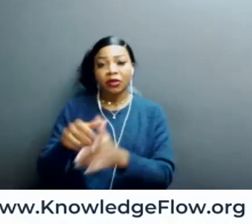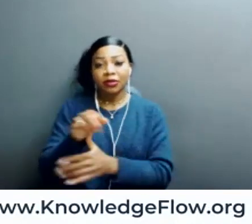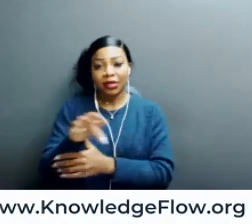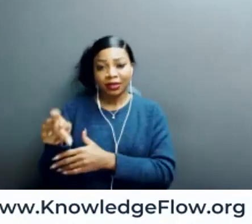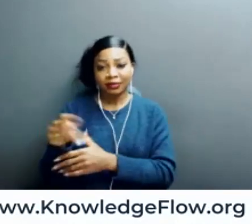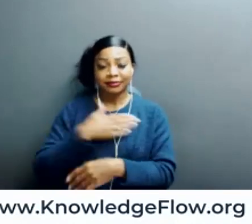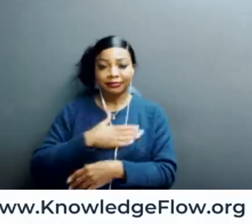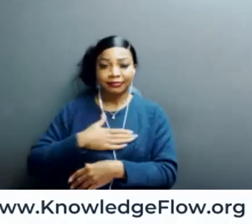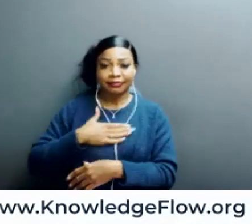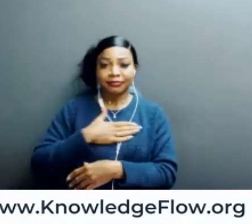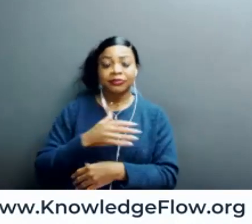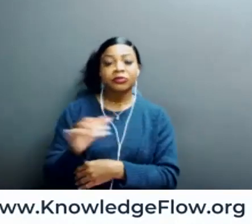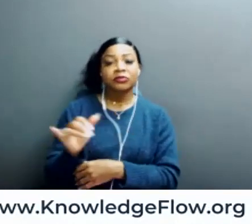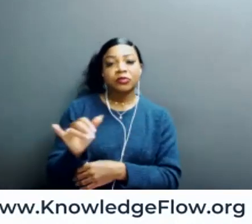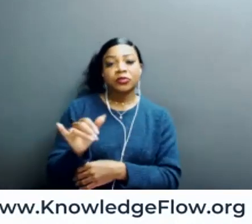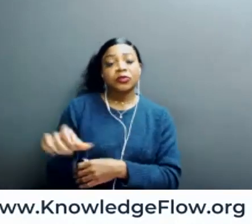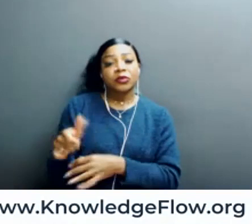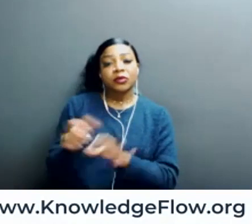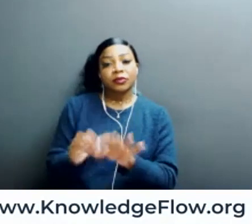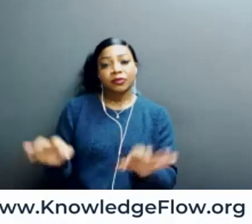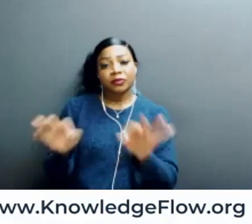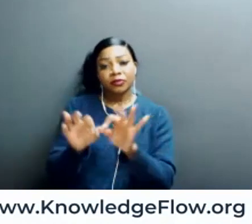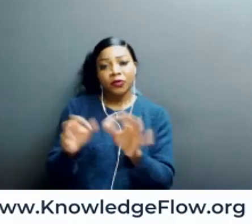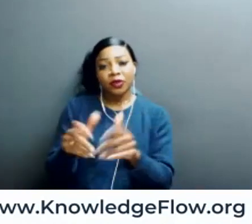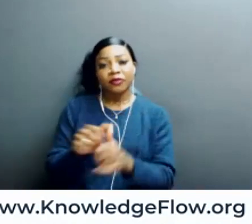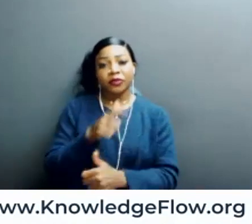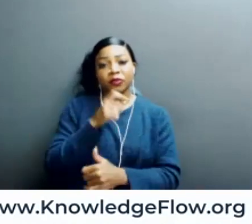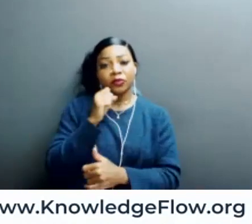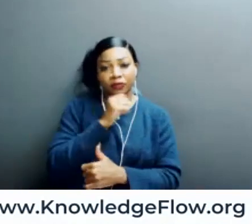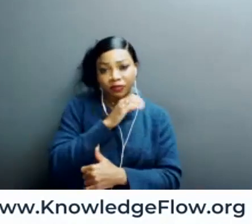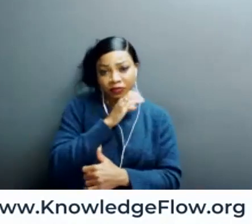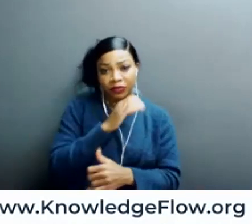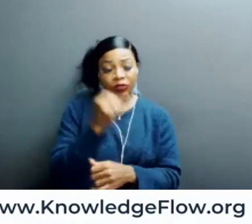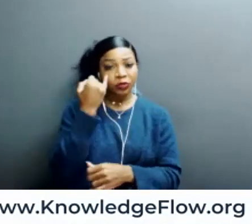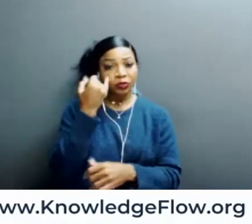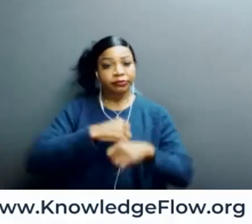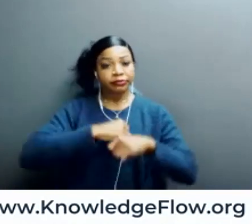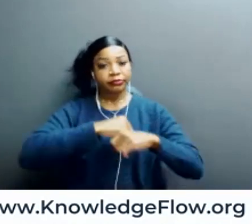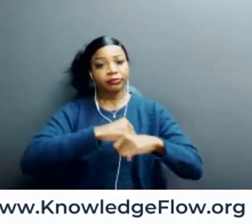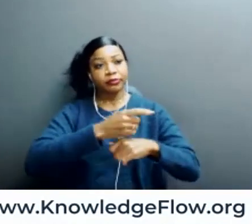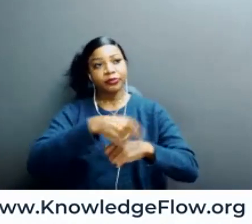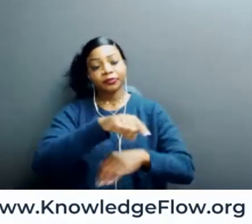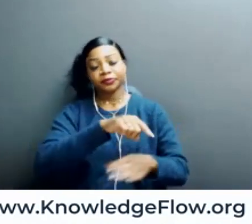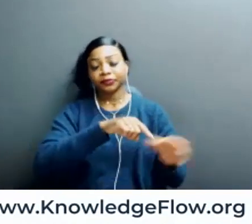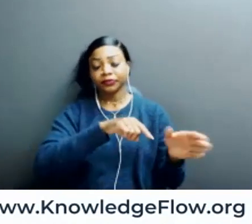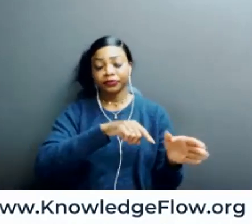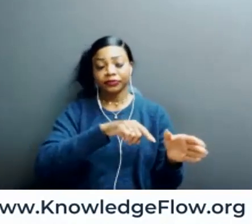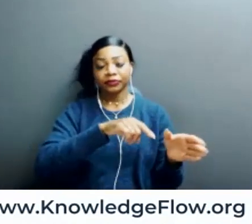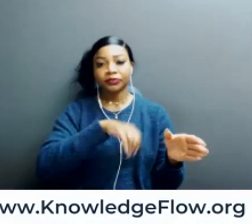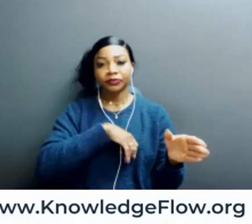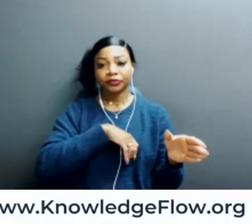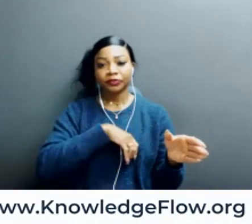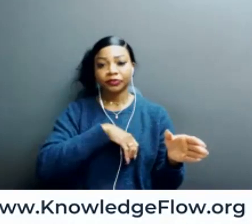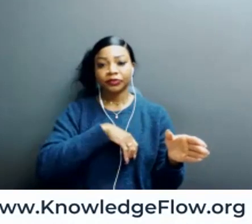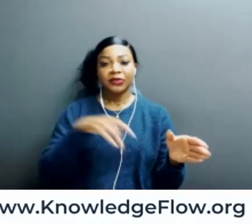and really really important for older persons especially when they're protecting their you know um sensitive